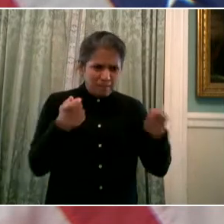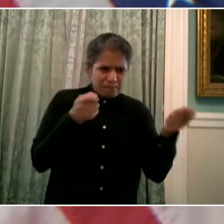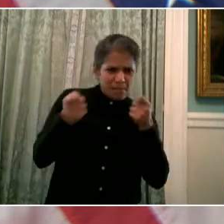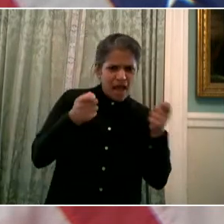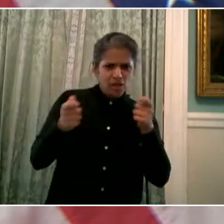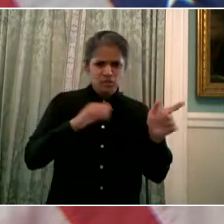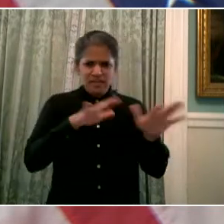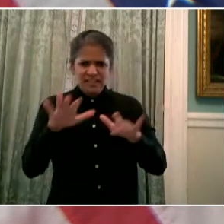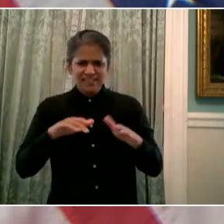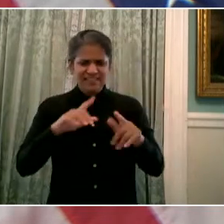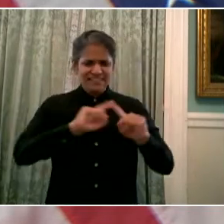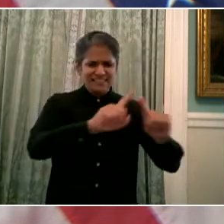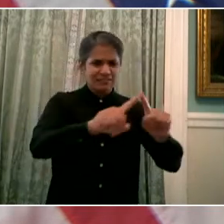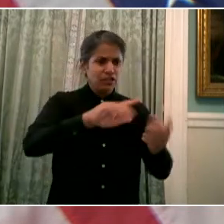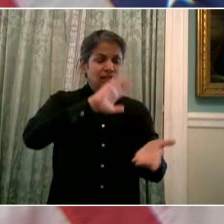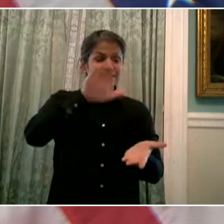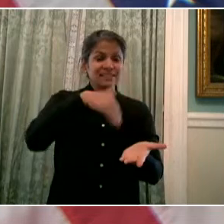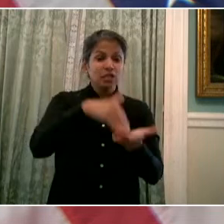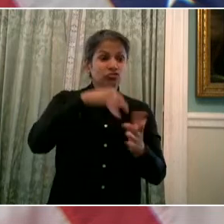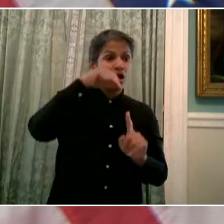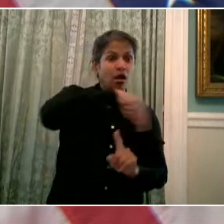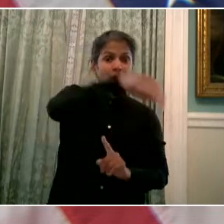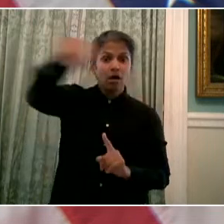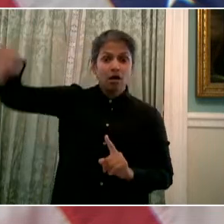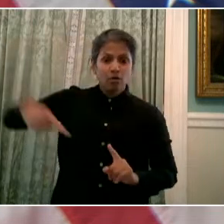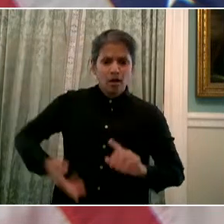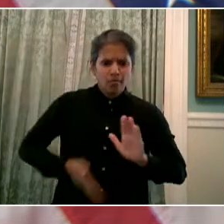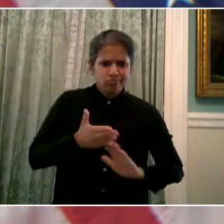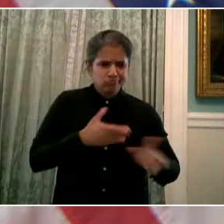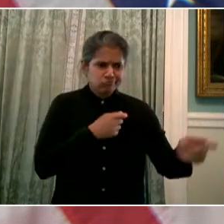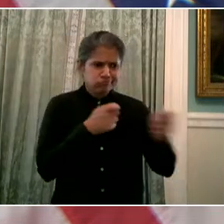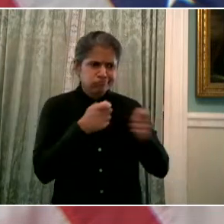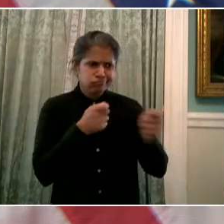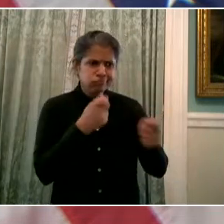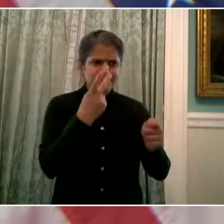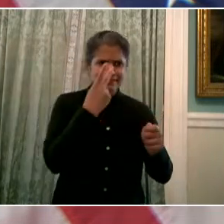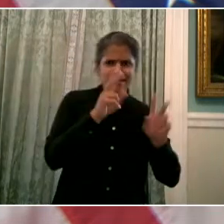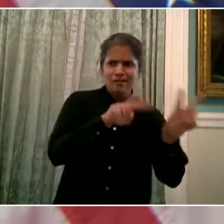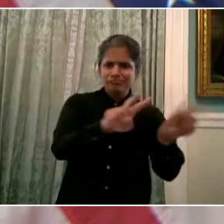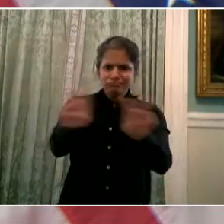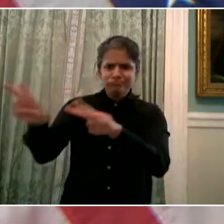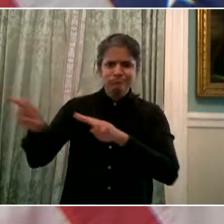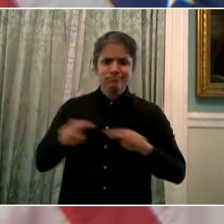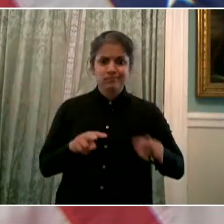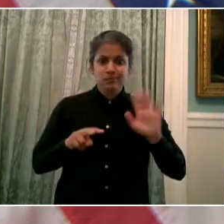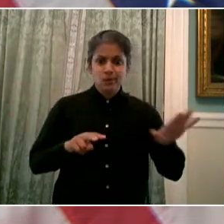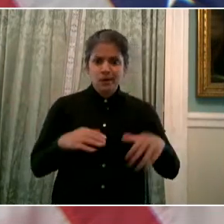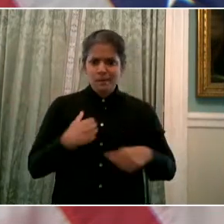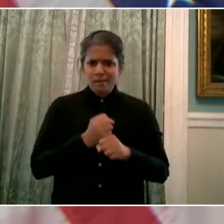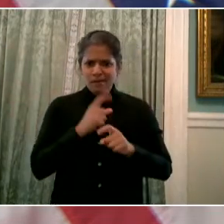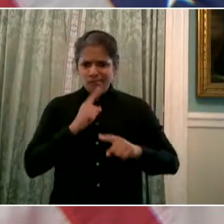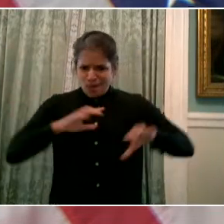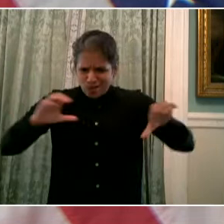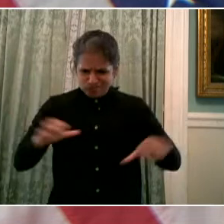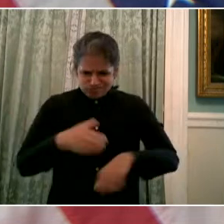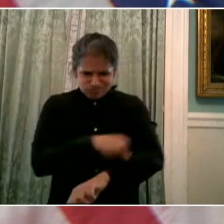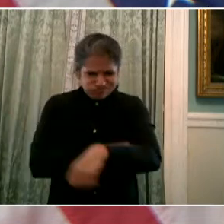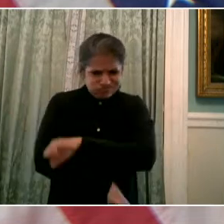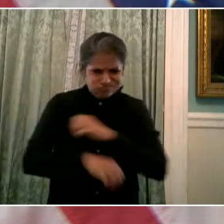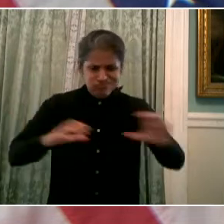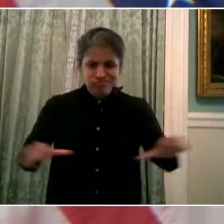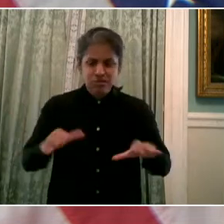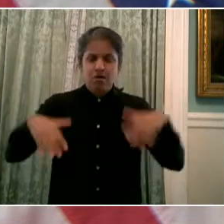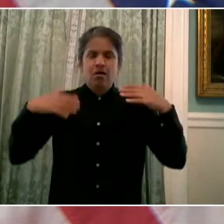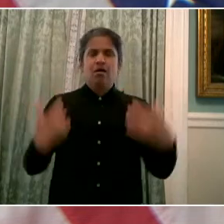We've been in a full-on activation now for over a month, and the team has really done a remarkable job on this endeavor, along with our agency